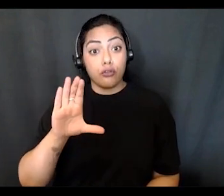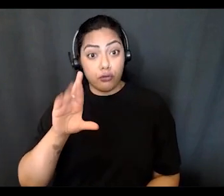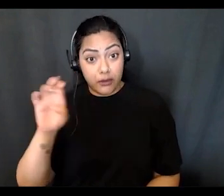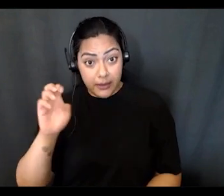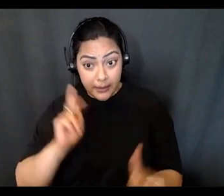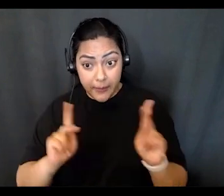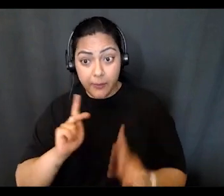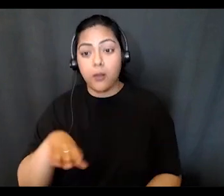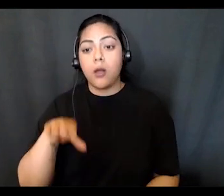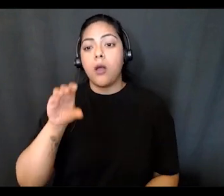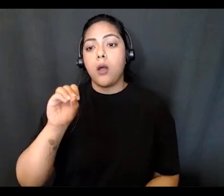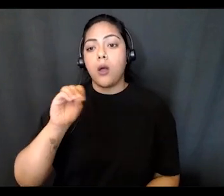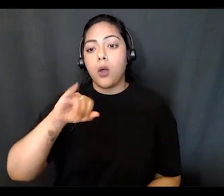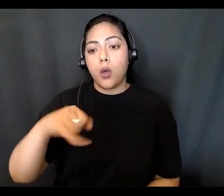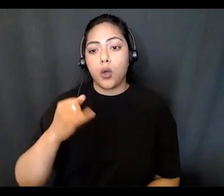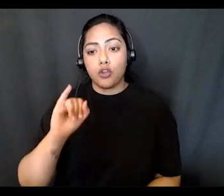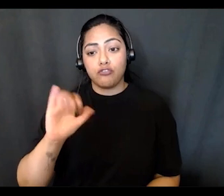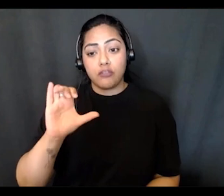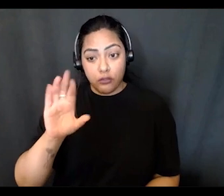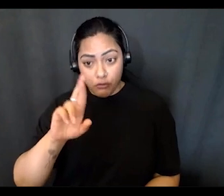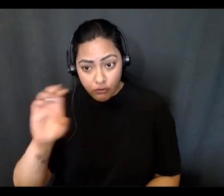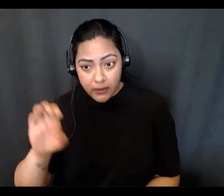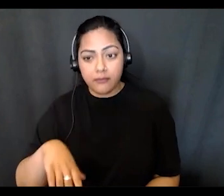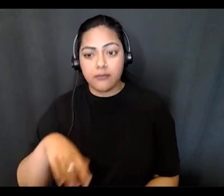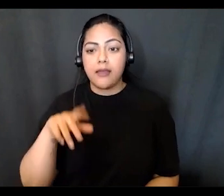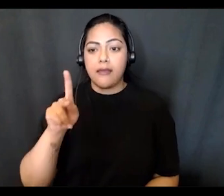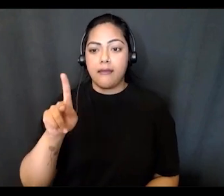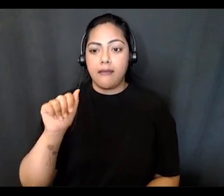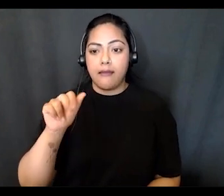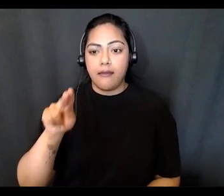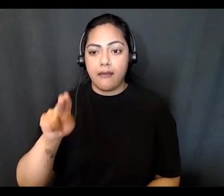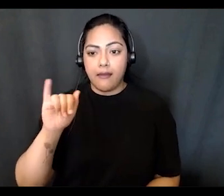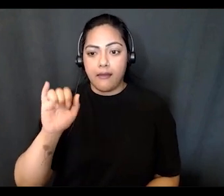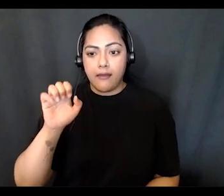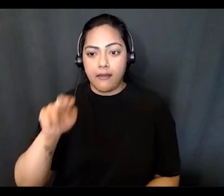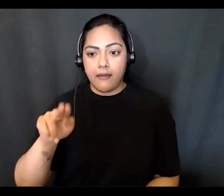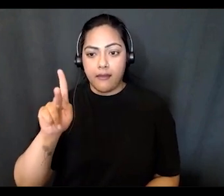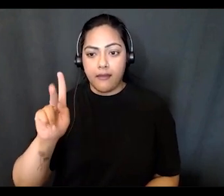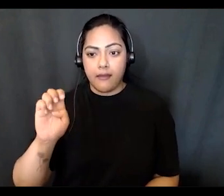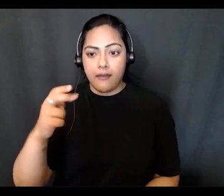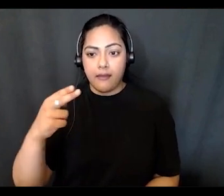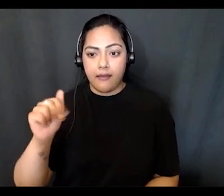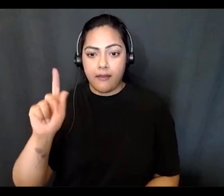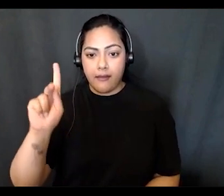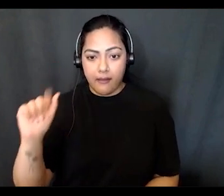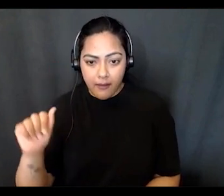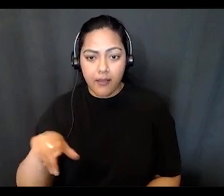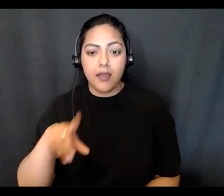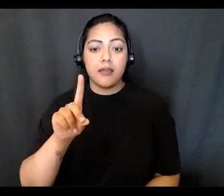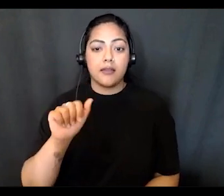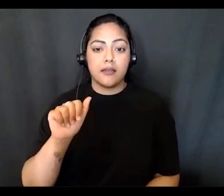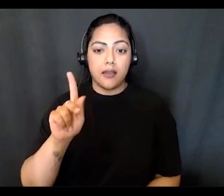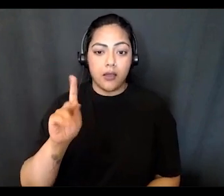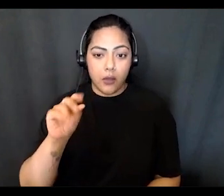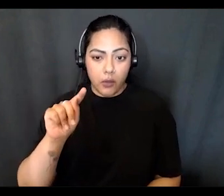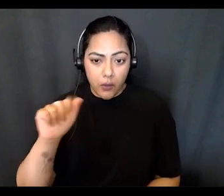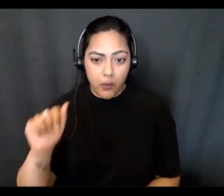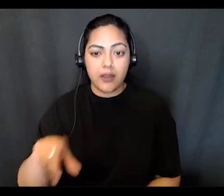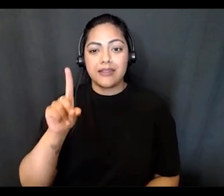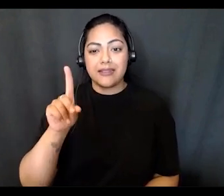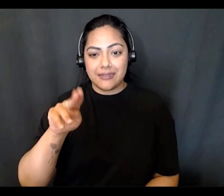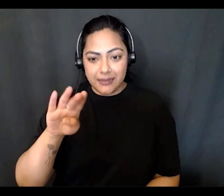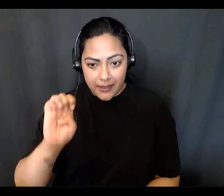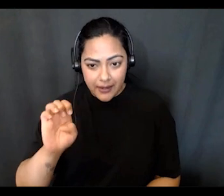and Dene peoples, the Anishinaabe, and of course, on the homeland of the Red